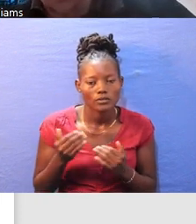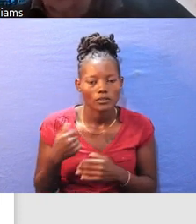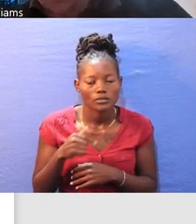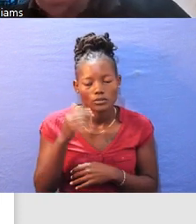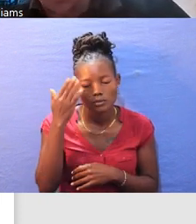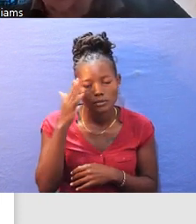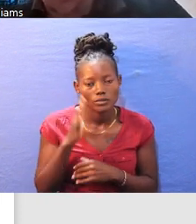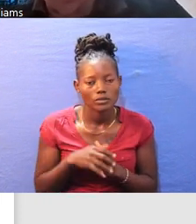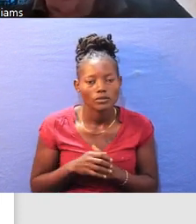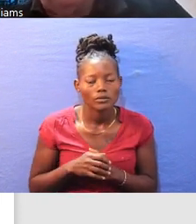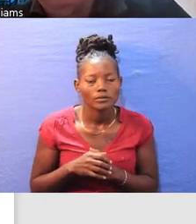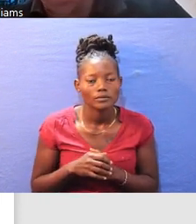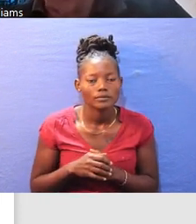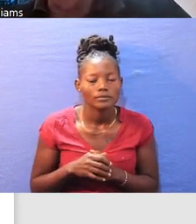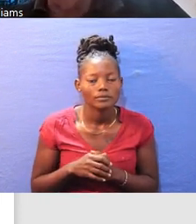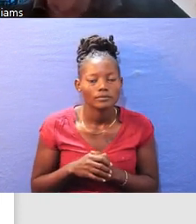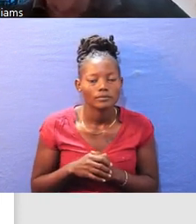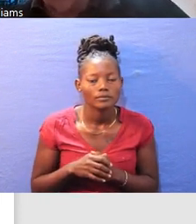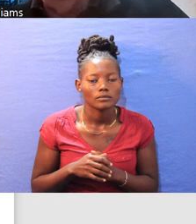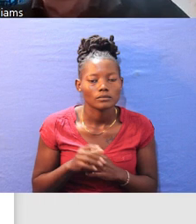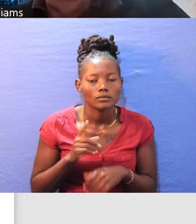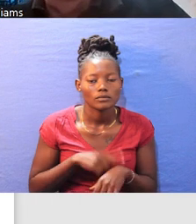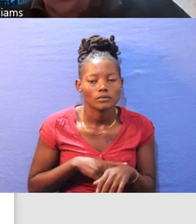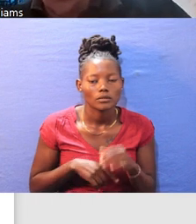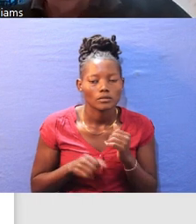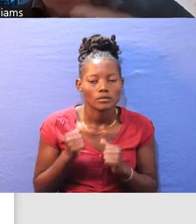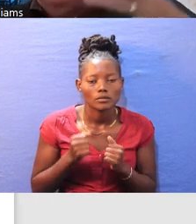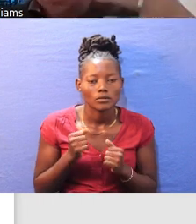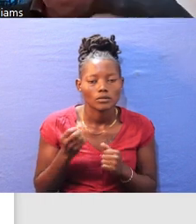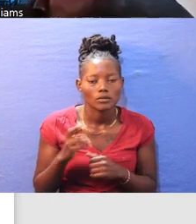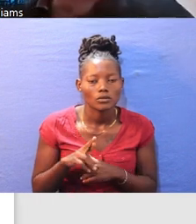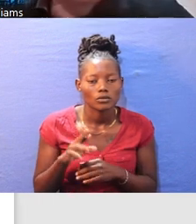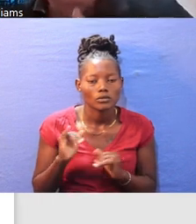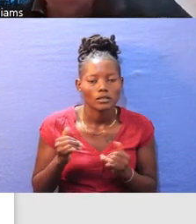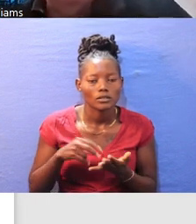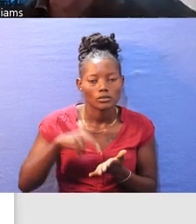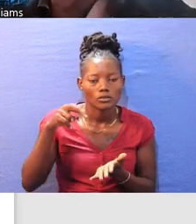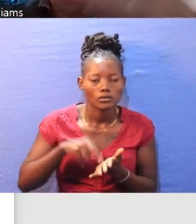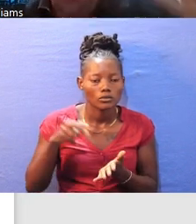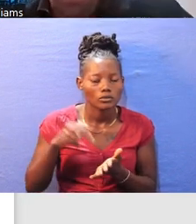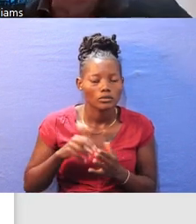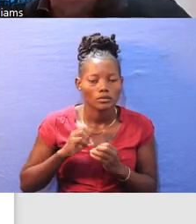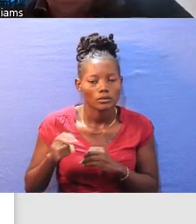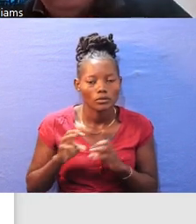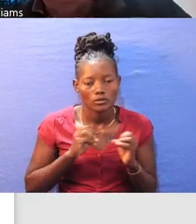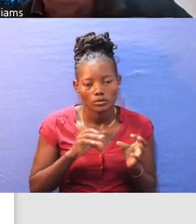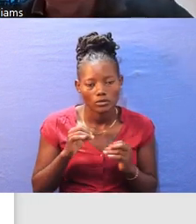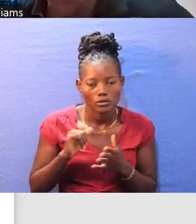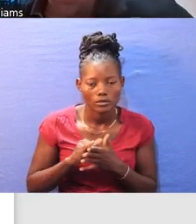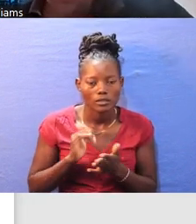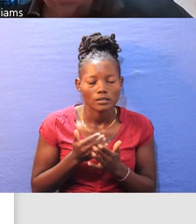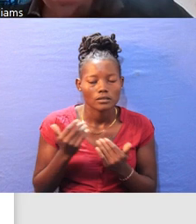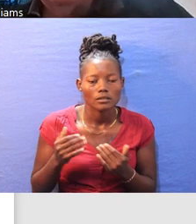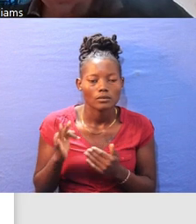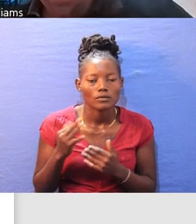I think a lot of the things that we do in the weight room are when you sprint, when you jump, you're doing throws, the lifting you